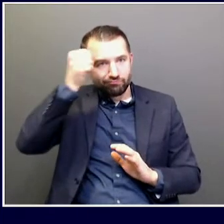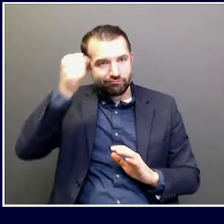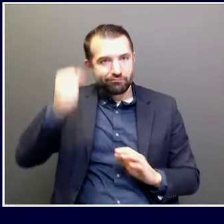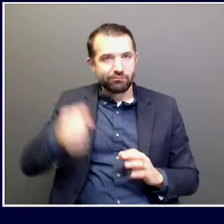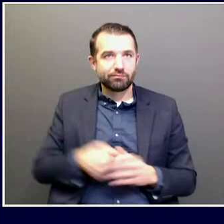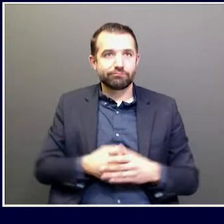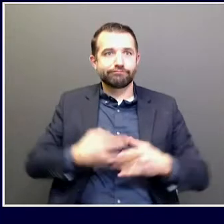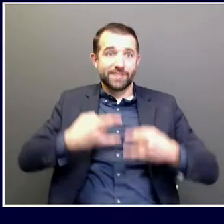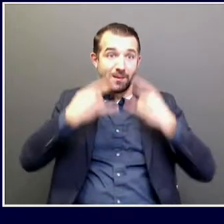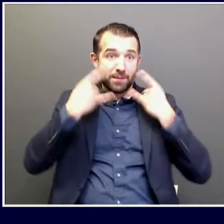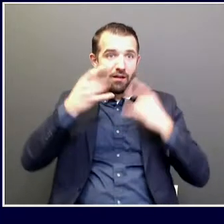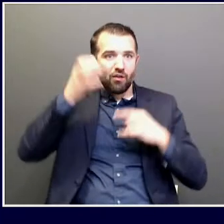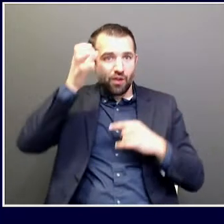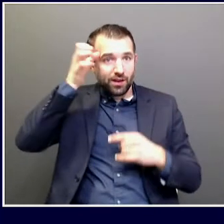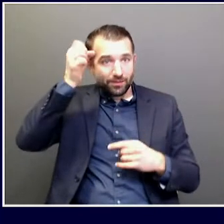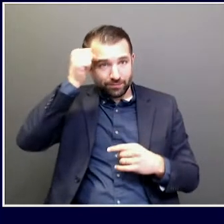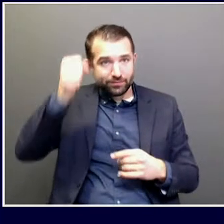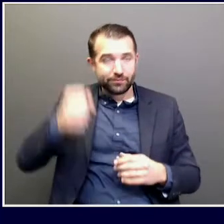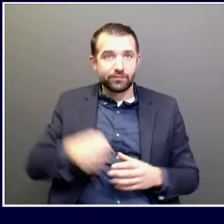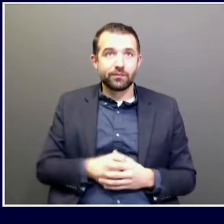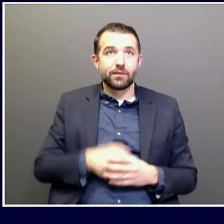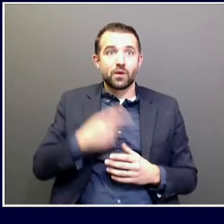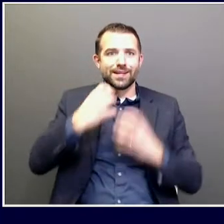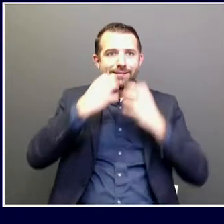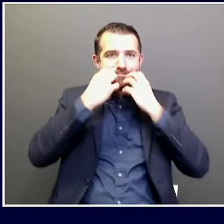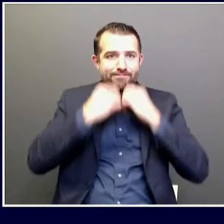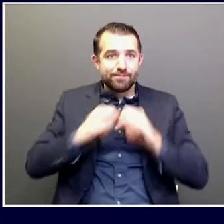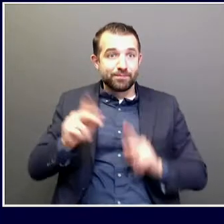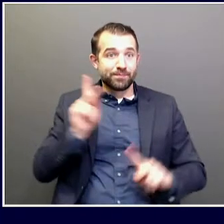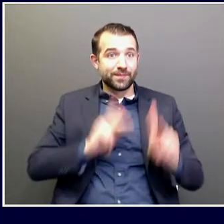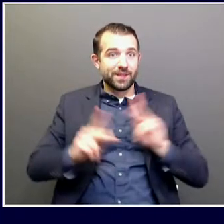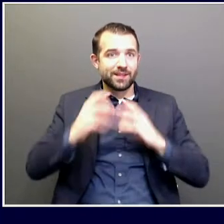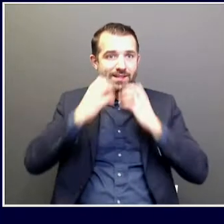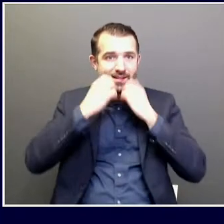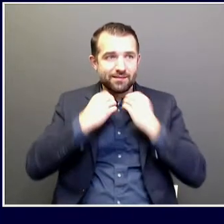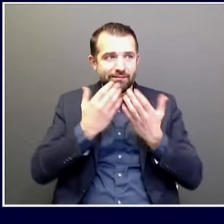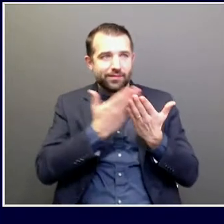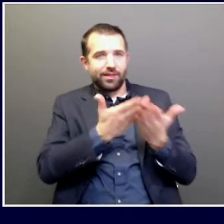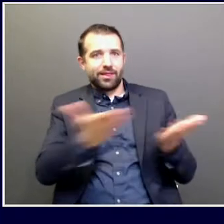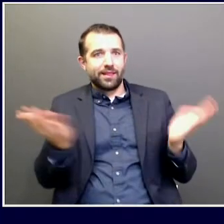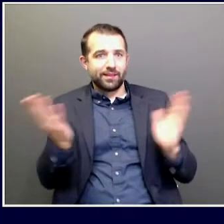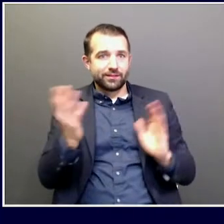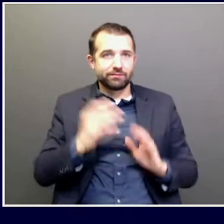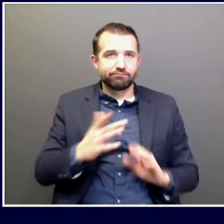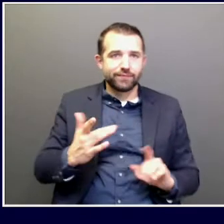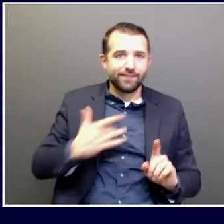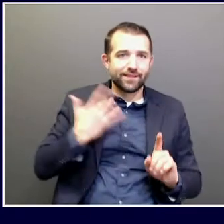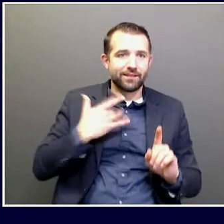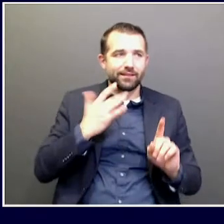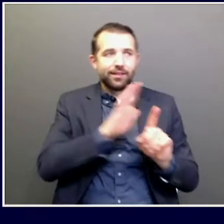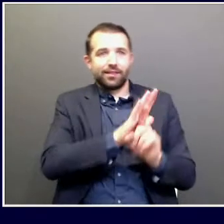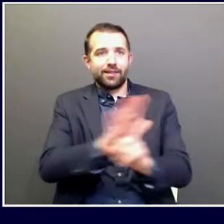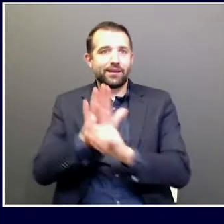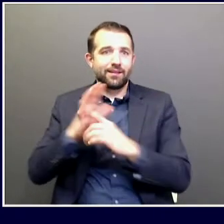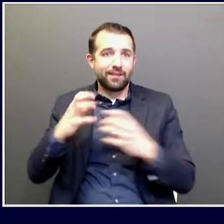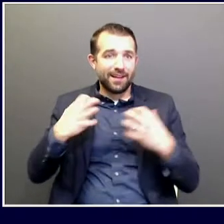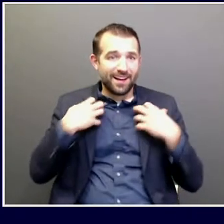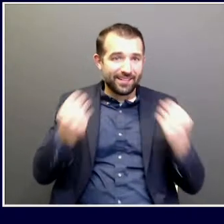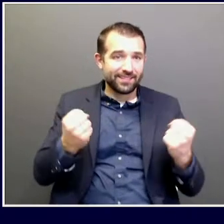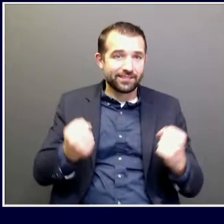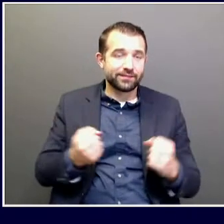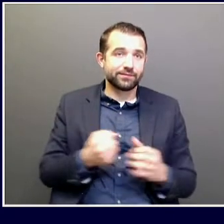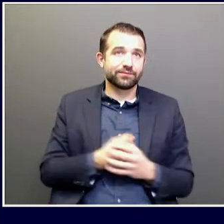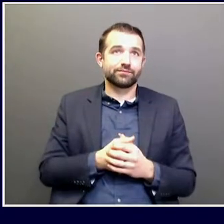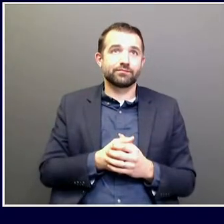that cares about the health and safety of other people in our society, including other people you meet in